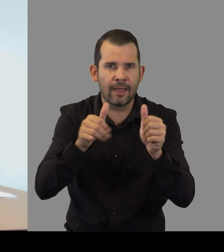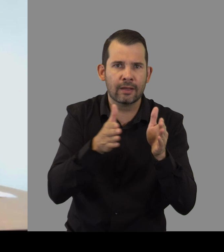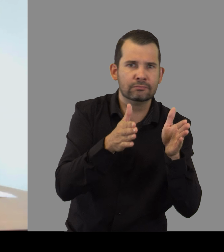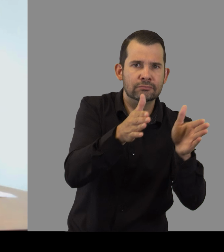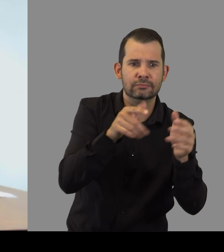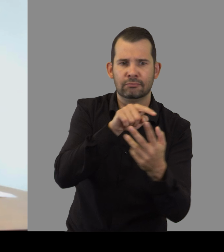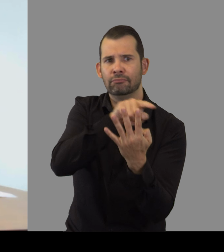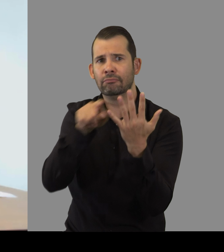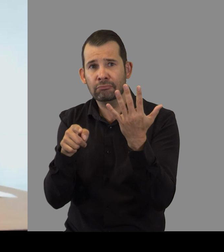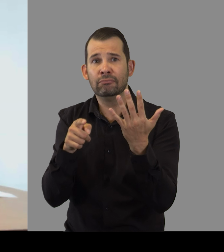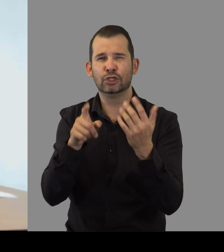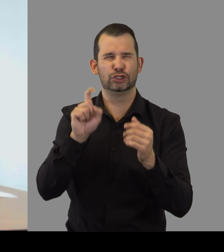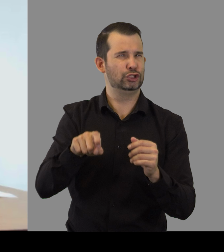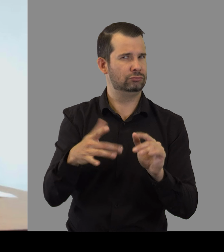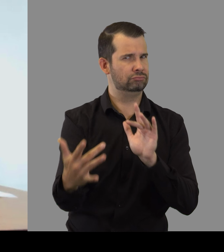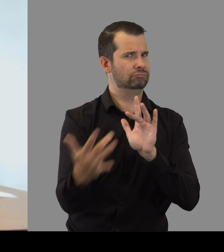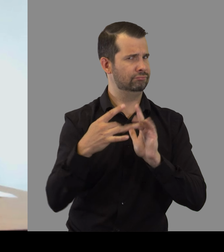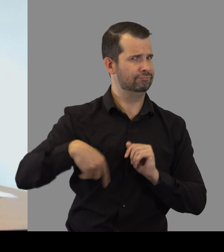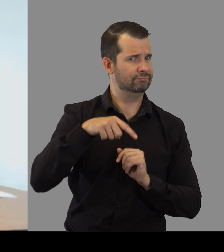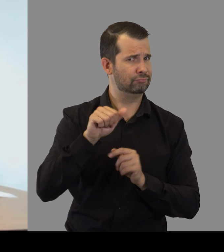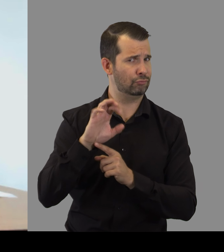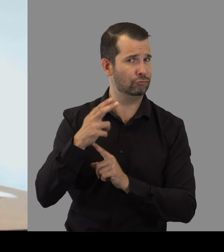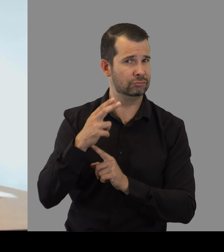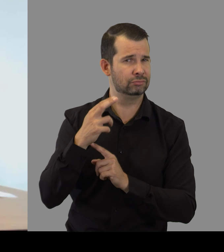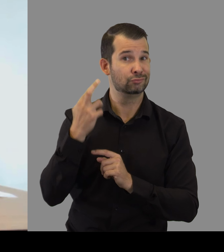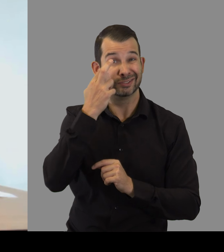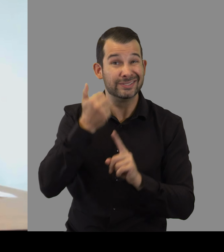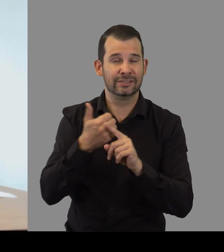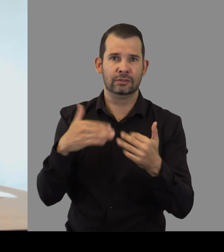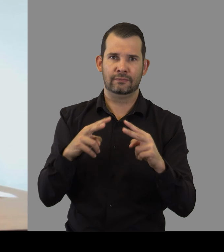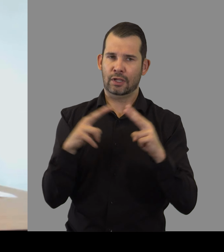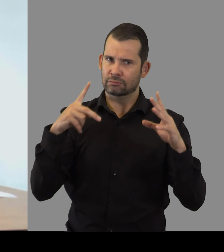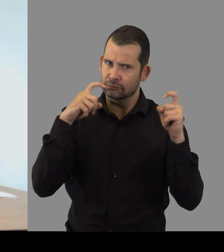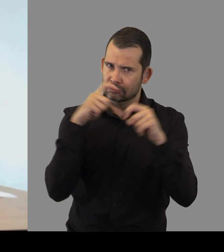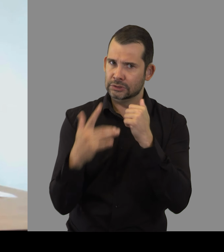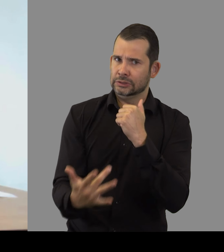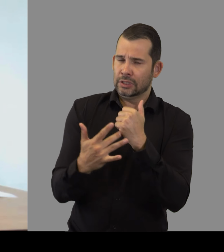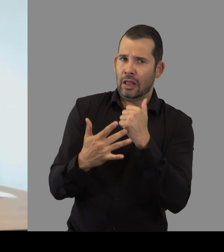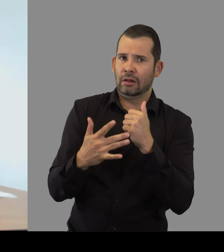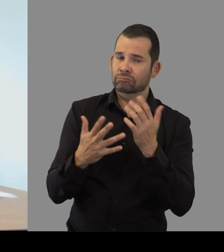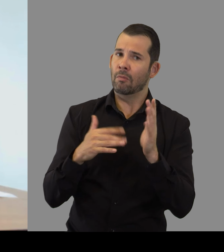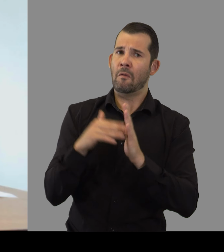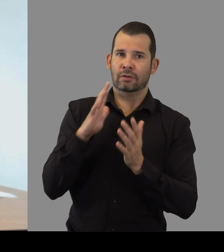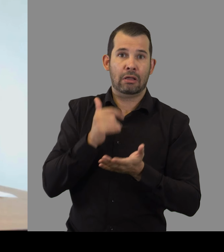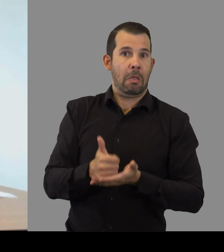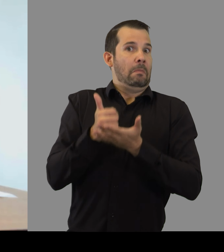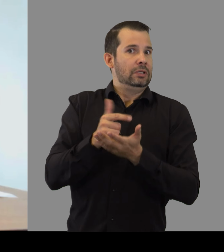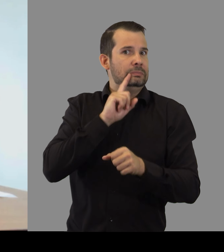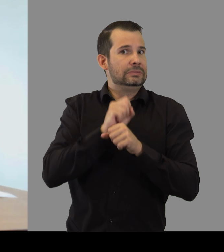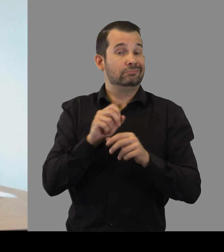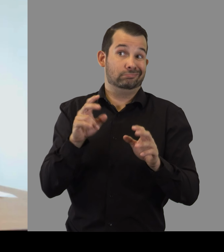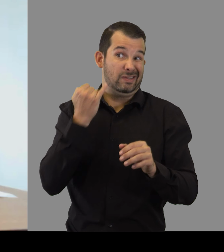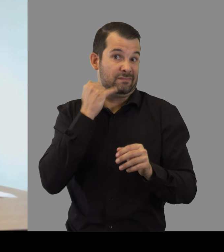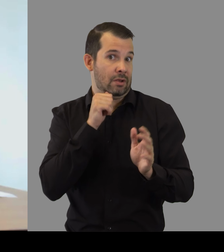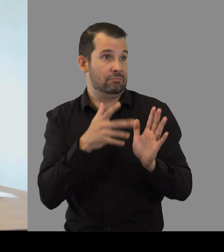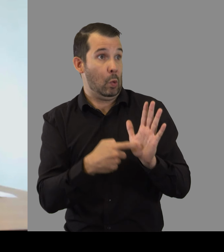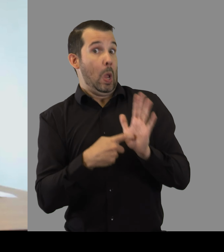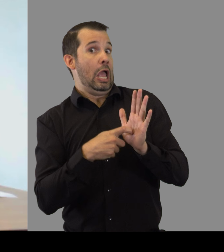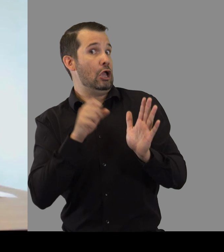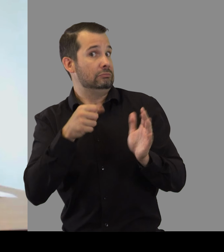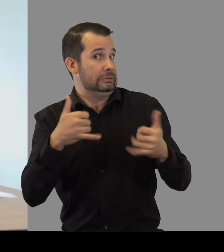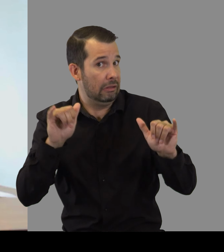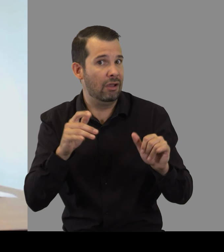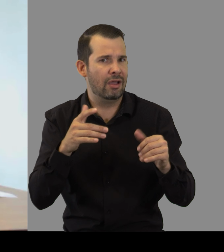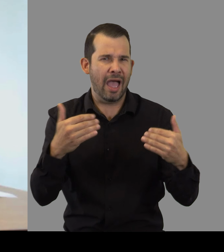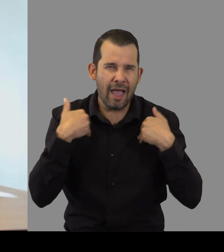Applicants interested in pursuing either of these avenues should contact Arch, because it is very, very